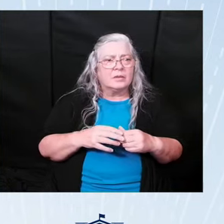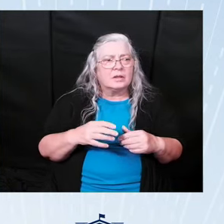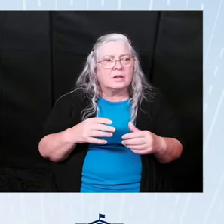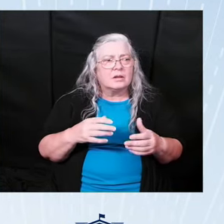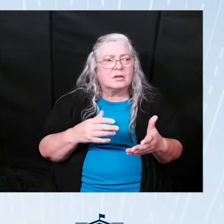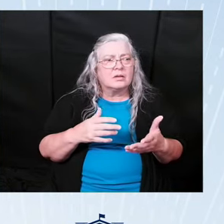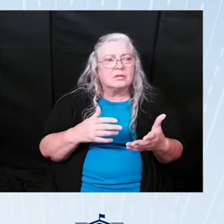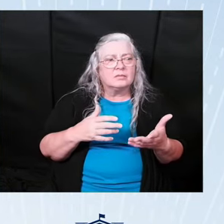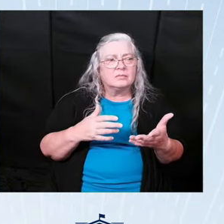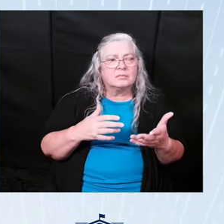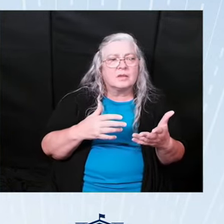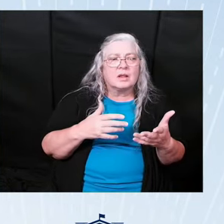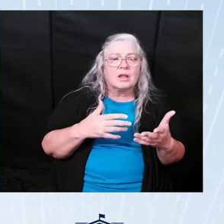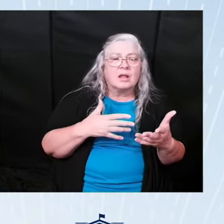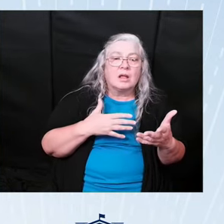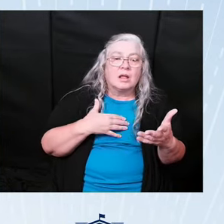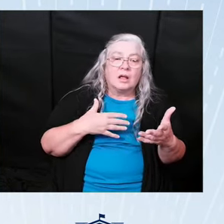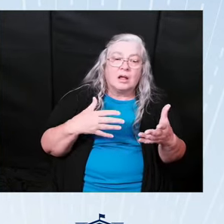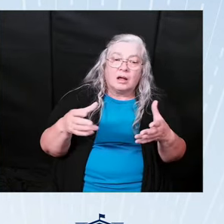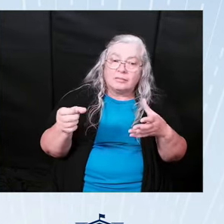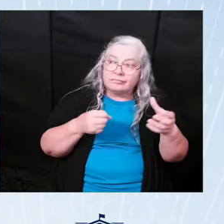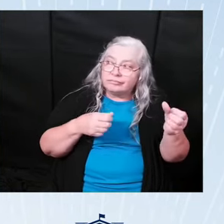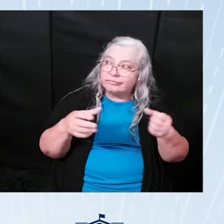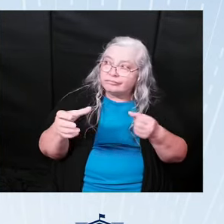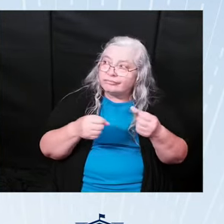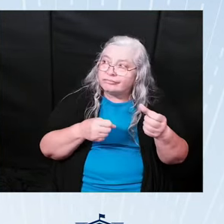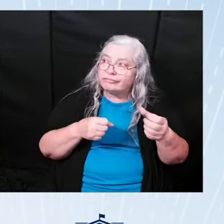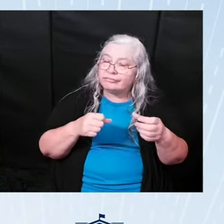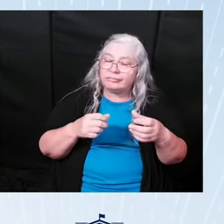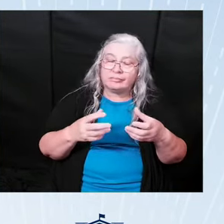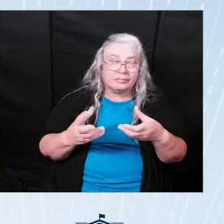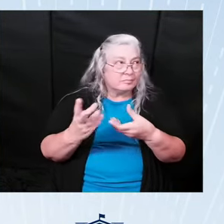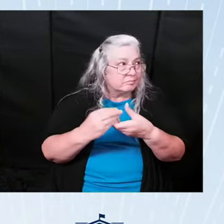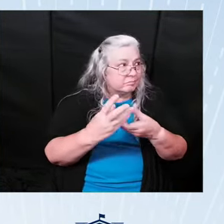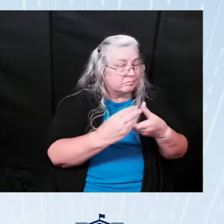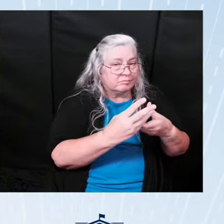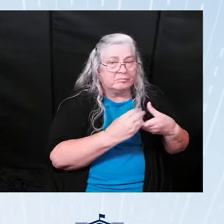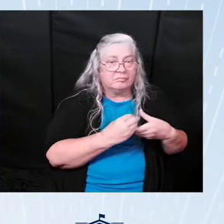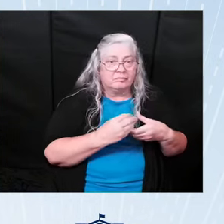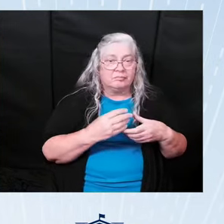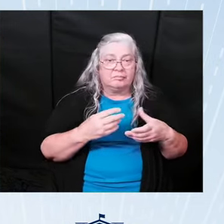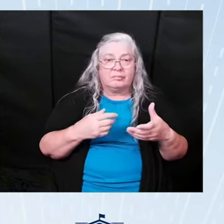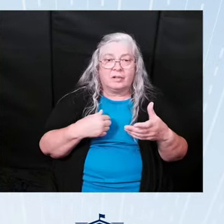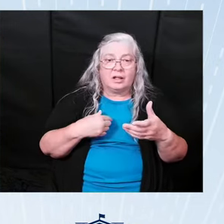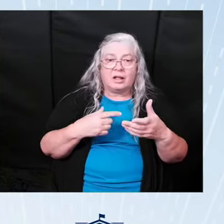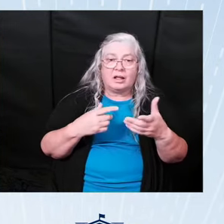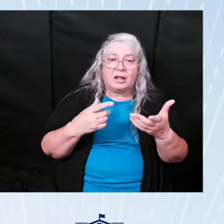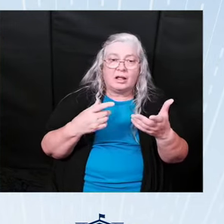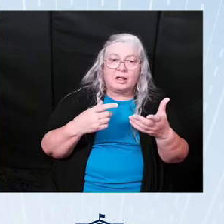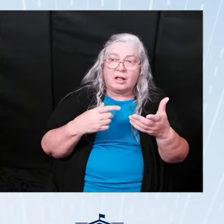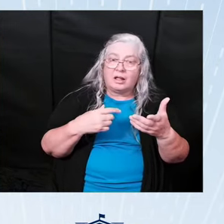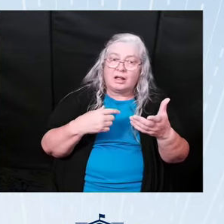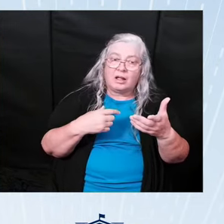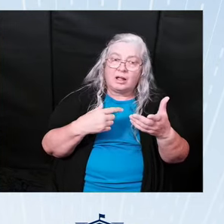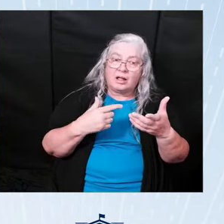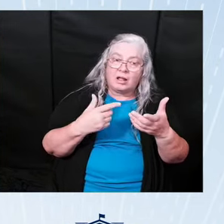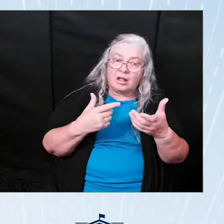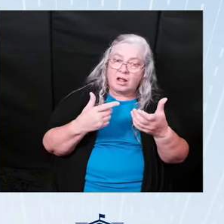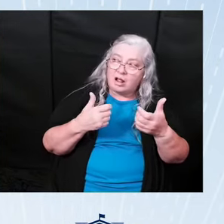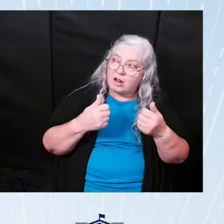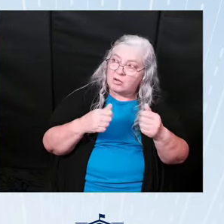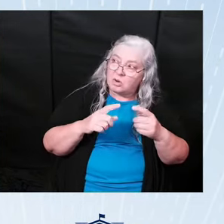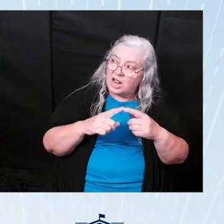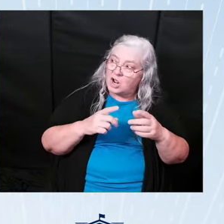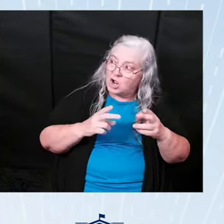that you don't think of at the table, bring them to the table, because the urgency is there,